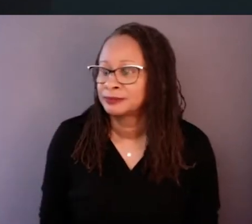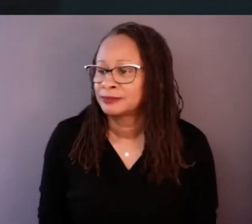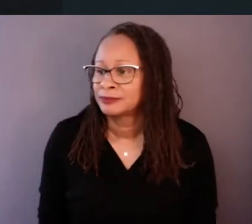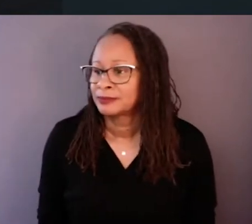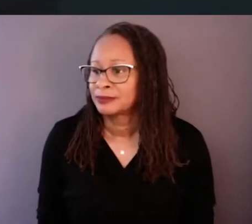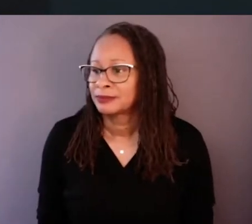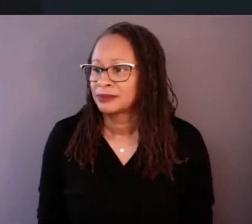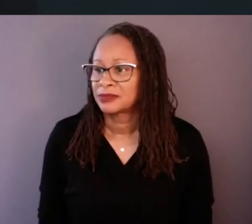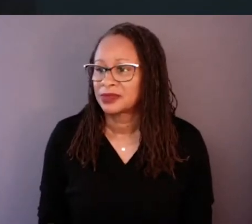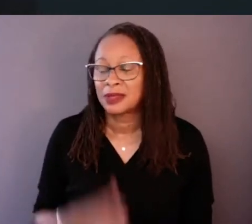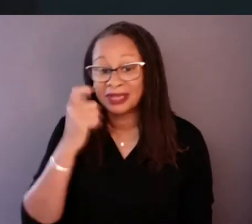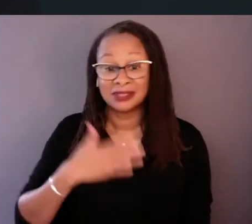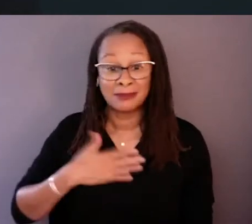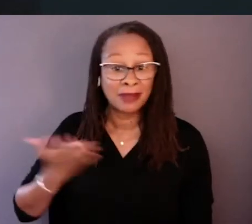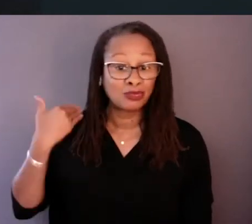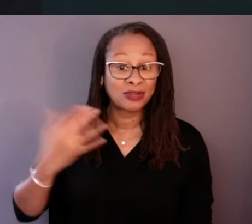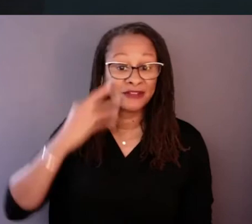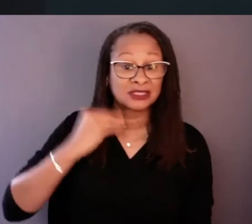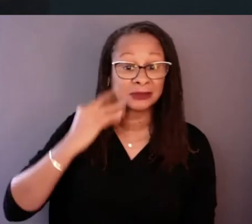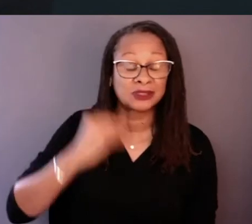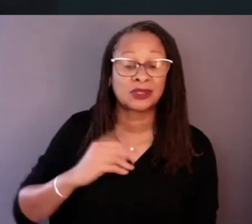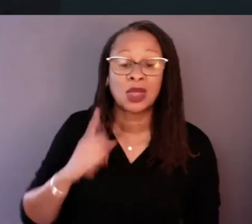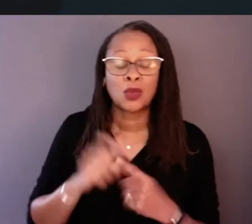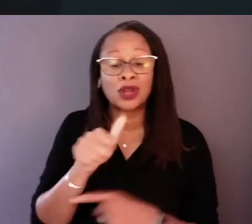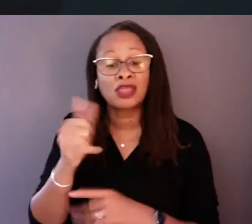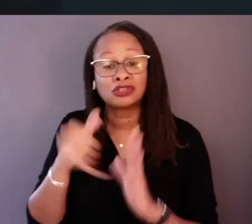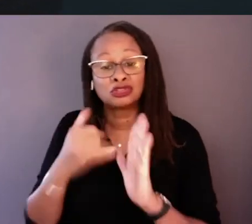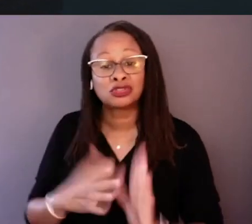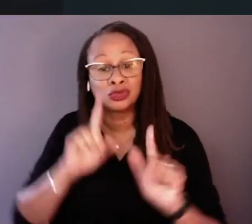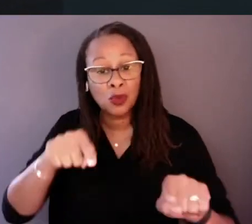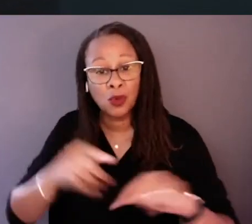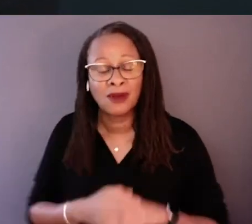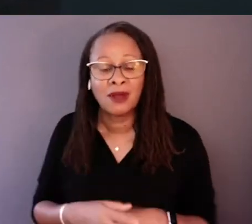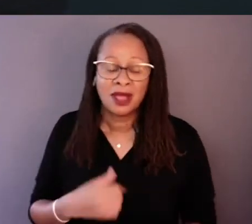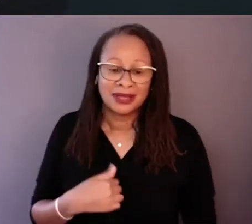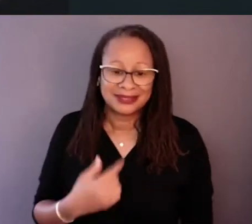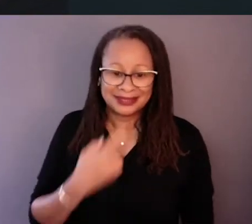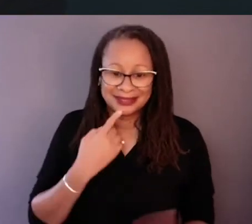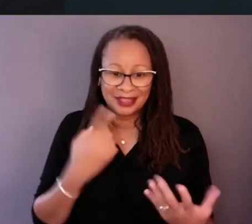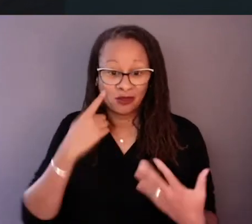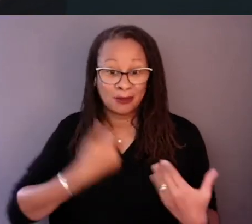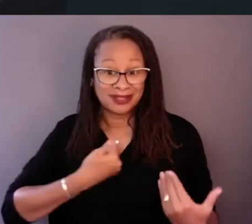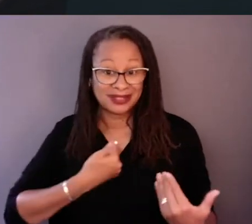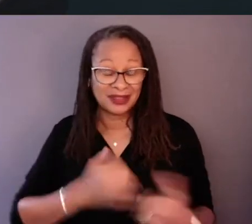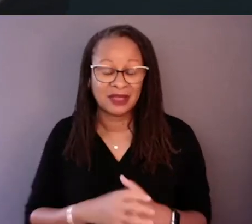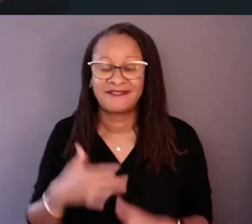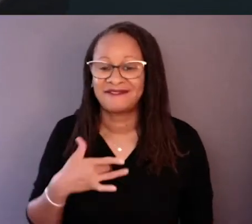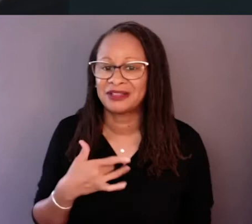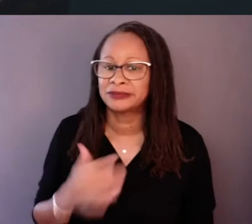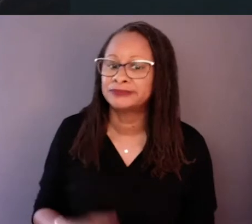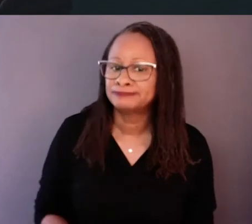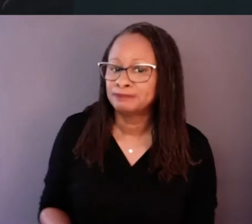Because of my previous experience, when other journalists go there, I say that, at least for me, I feel that it's